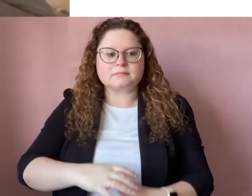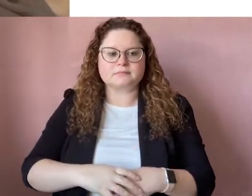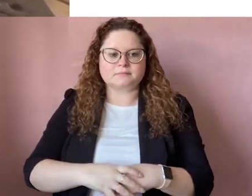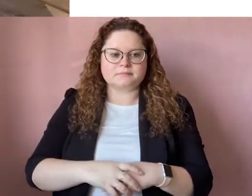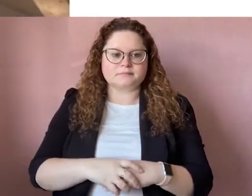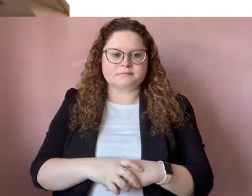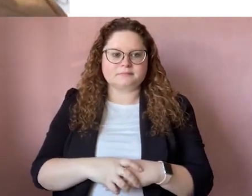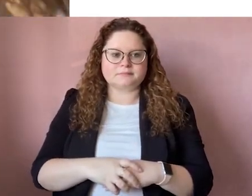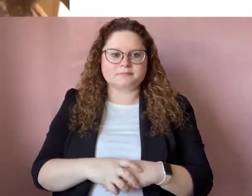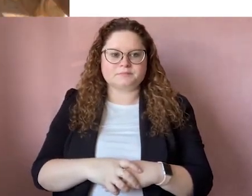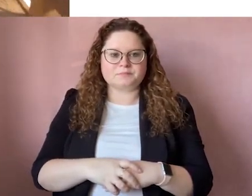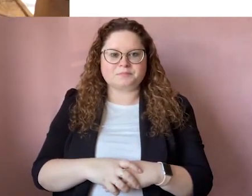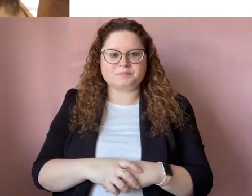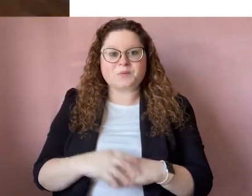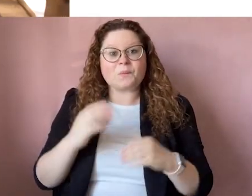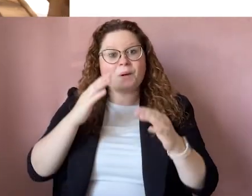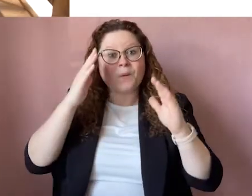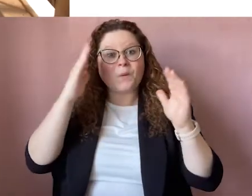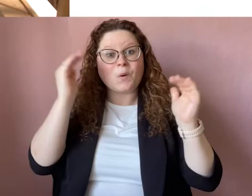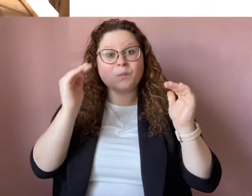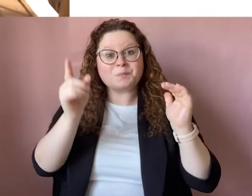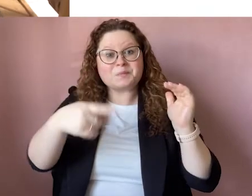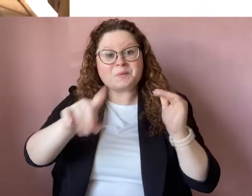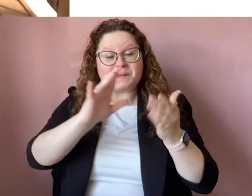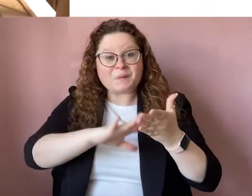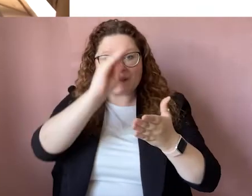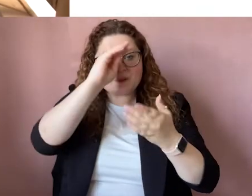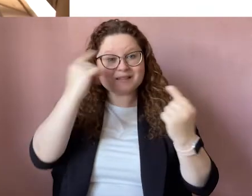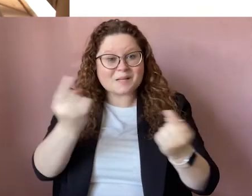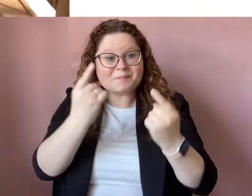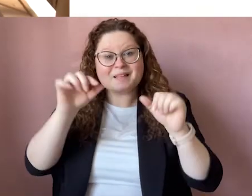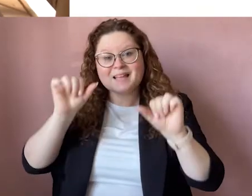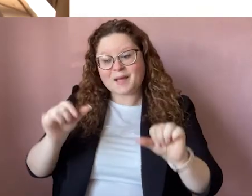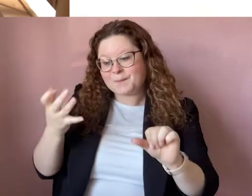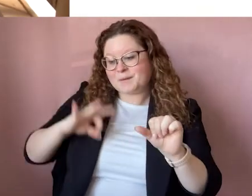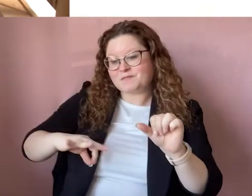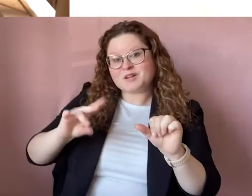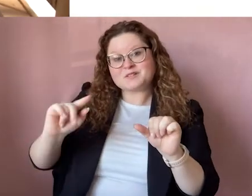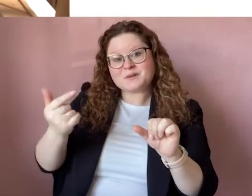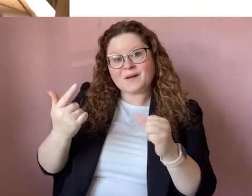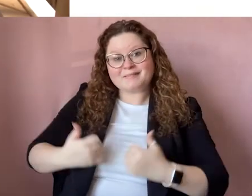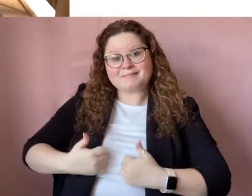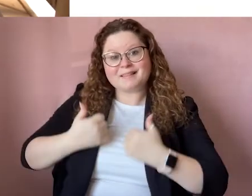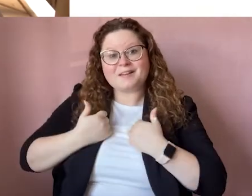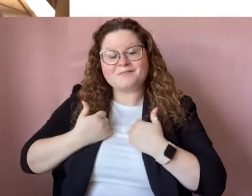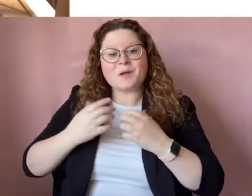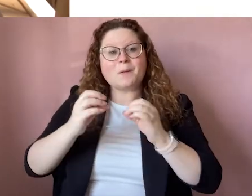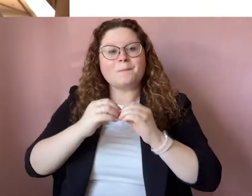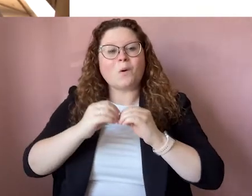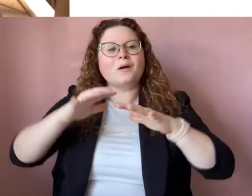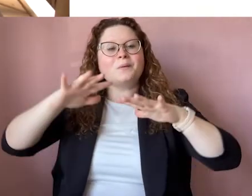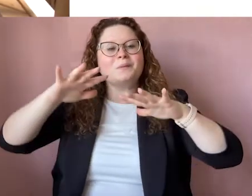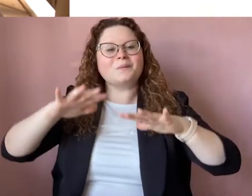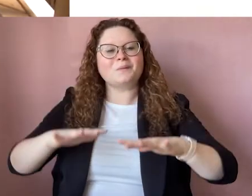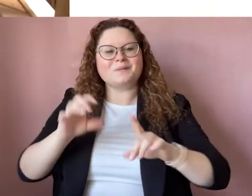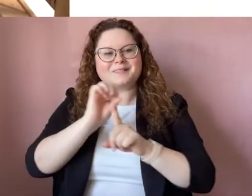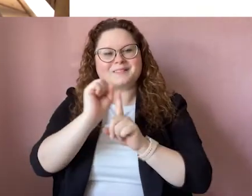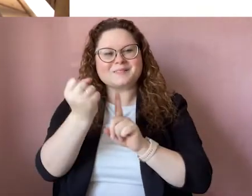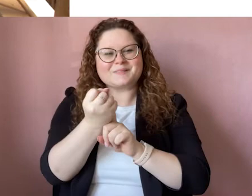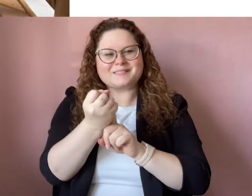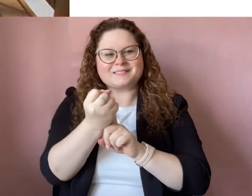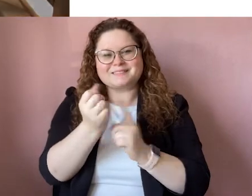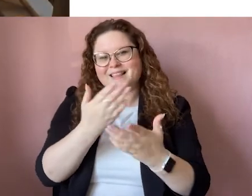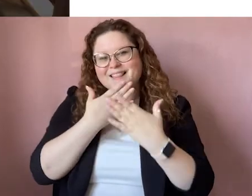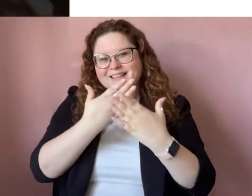So I hope this has given you some ways to enrich your dog's life and create a bit of a calmer atmosphere sometimes.